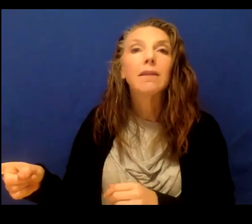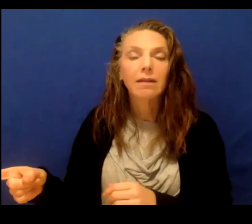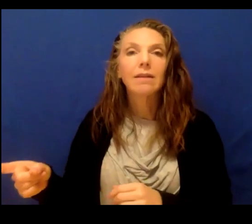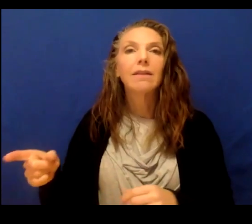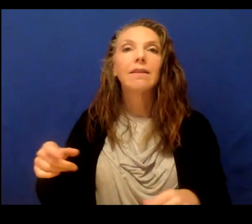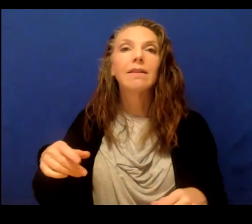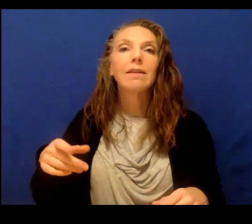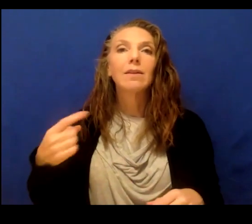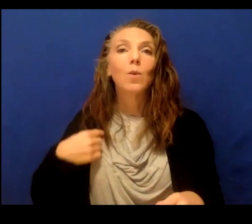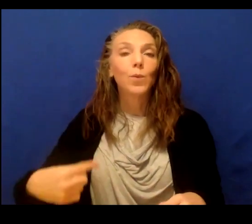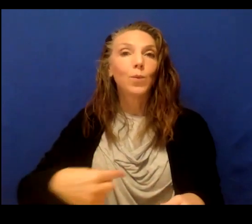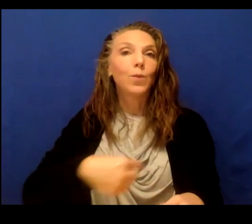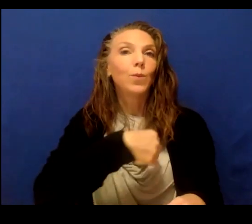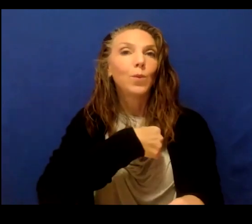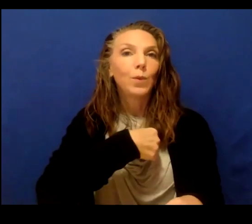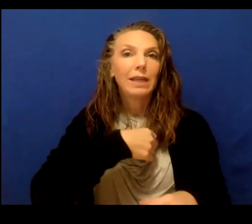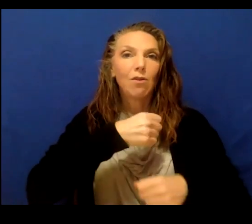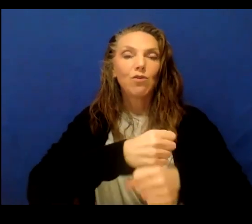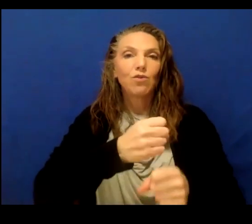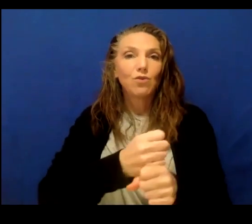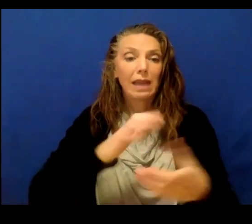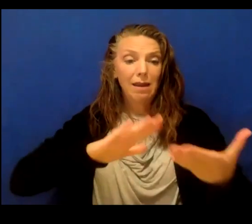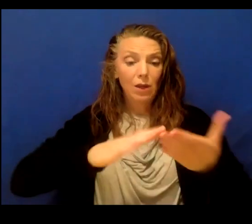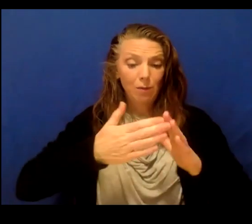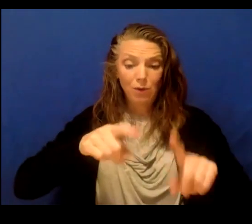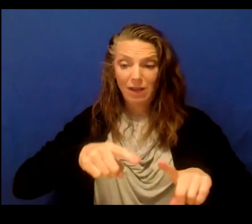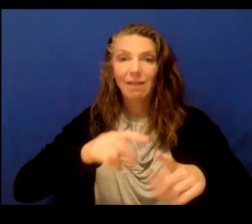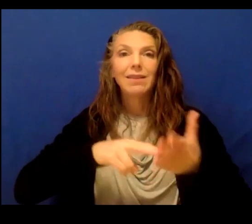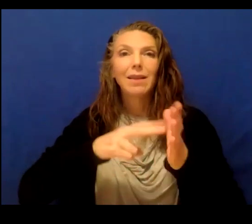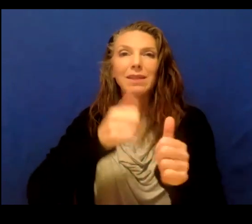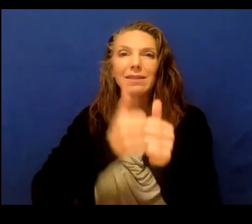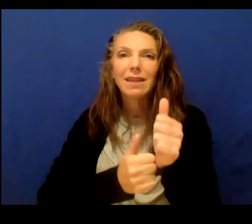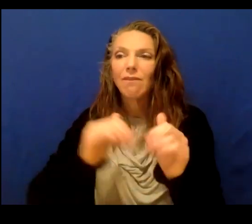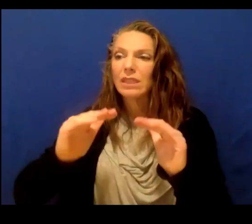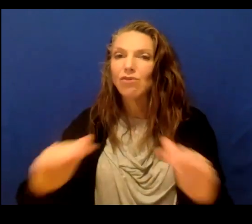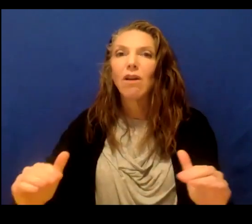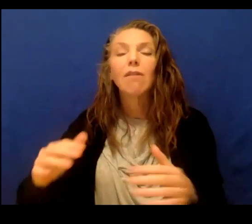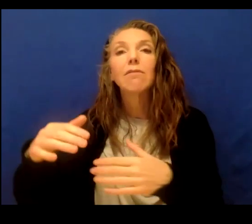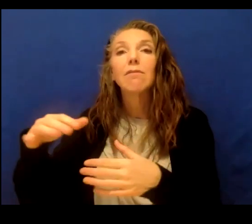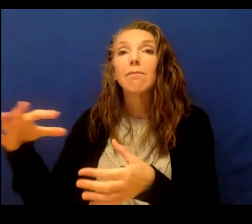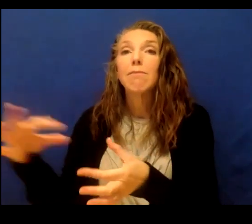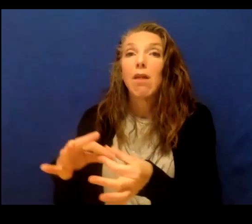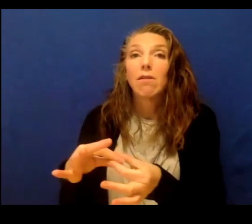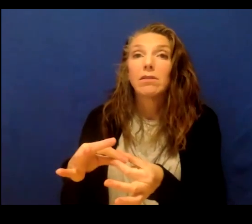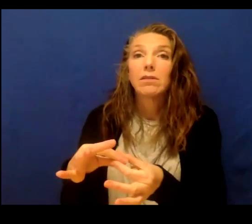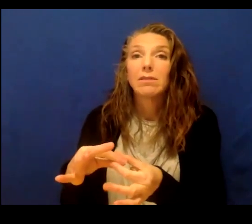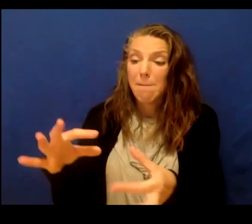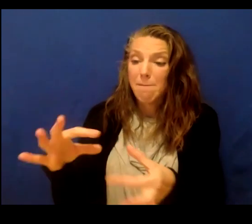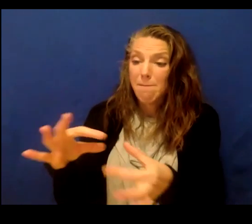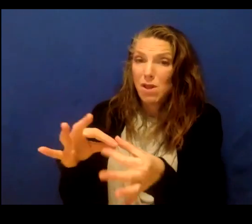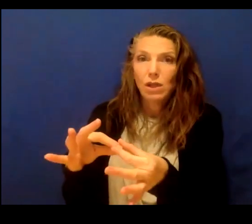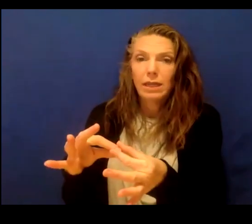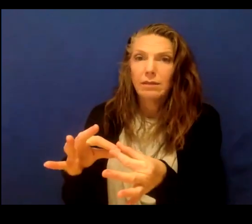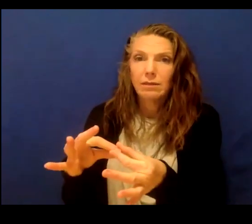that we are creating caring communities in which every child belongs. And we also know that that is important